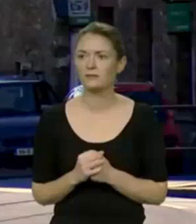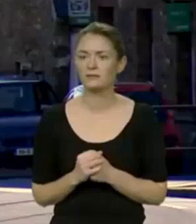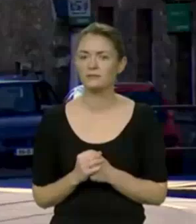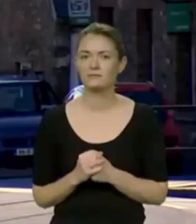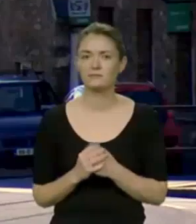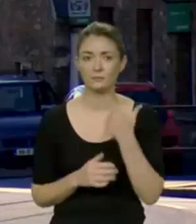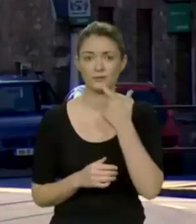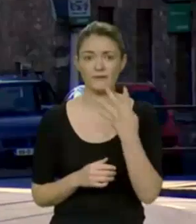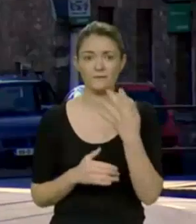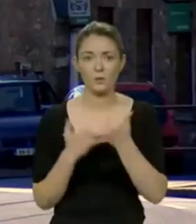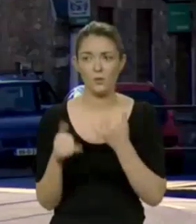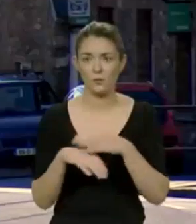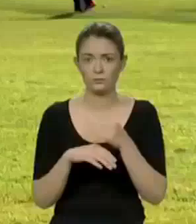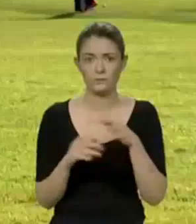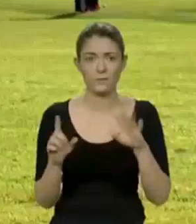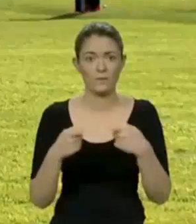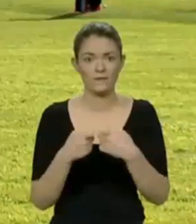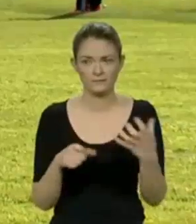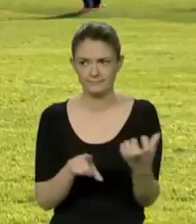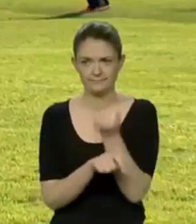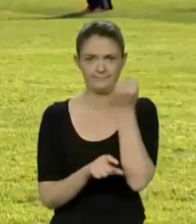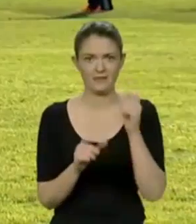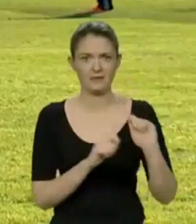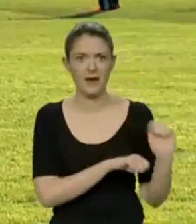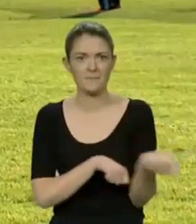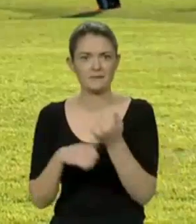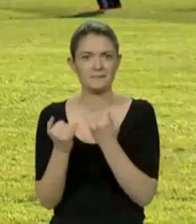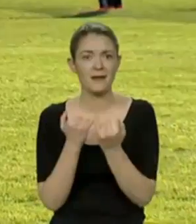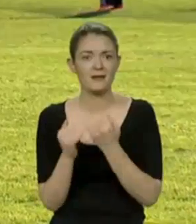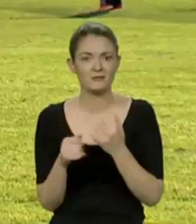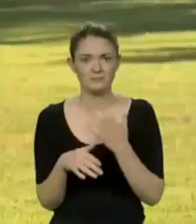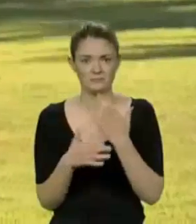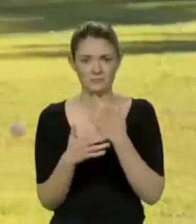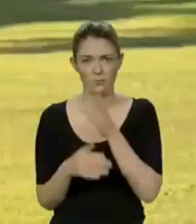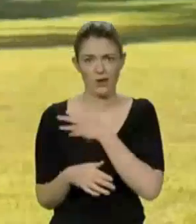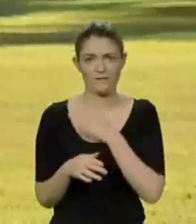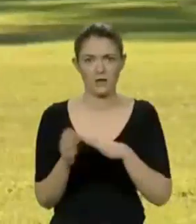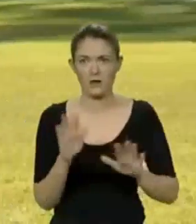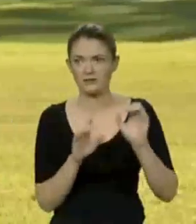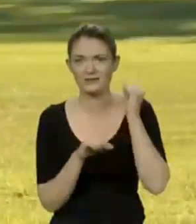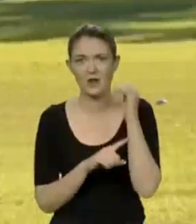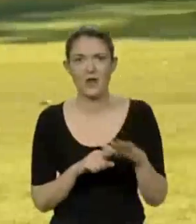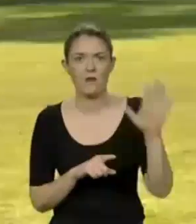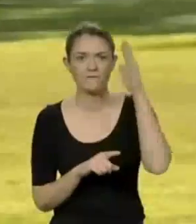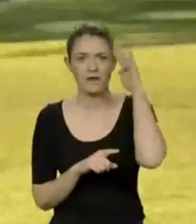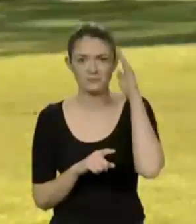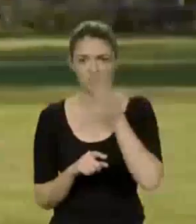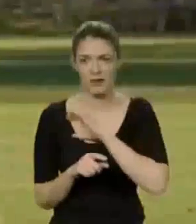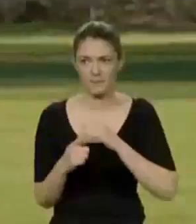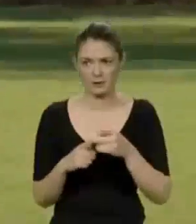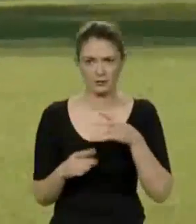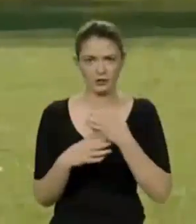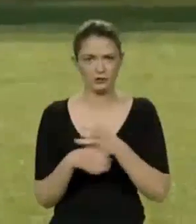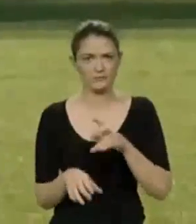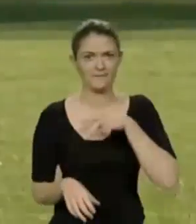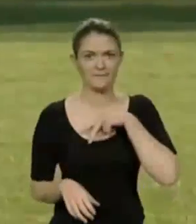The 24-year-old from Wexford is an accomplished camogie player, the winner of several senior All-Ireland club and county medals. Her dedication to the